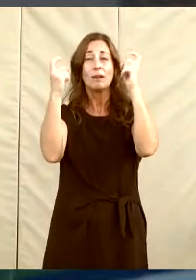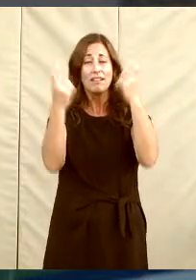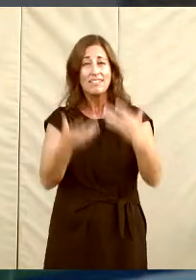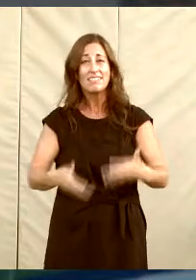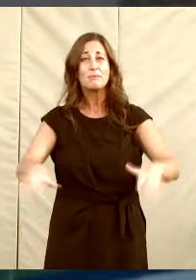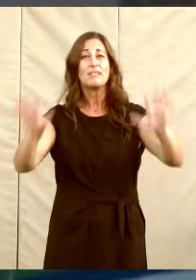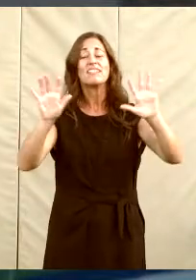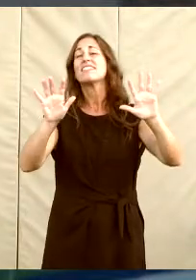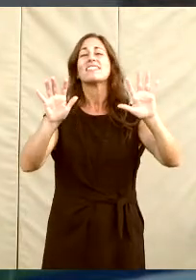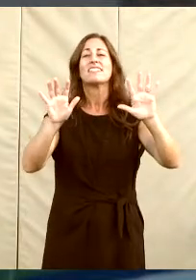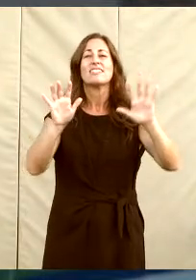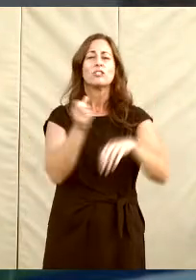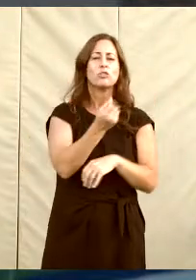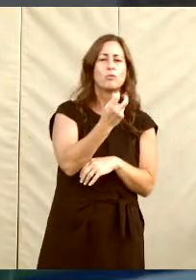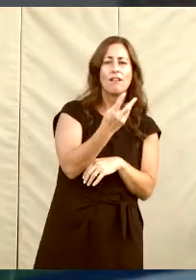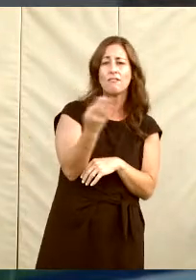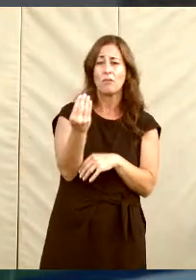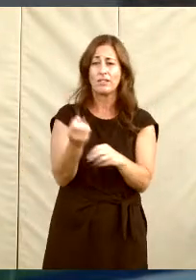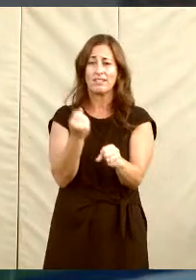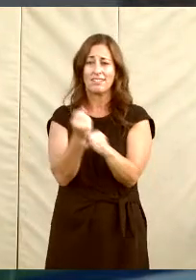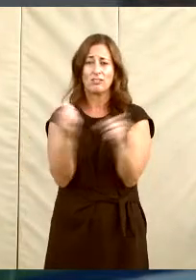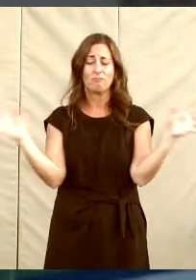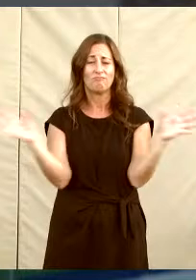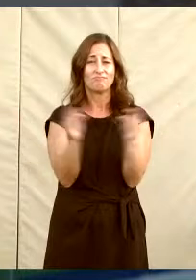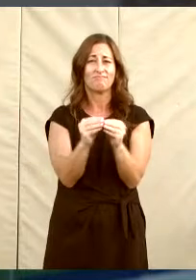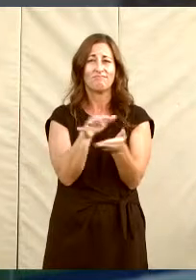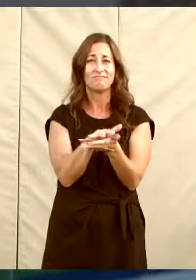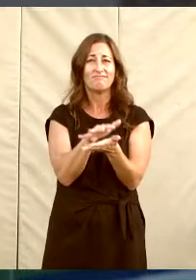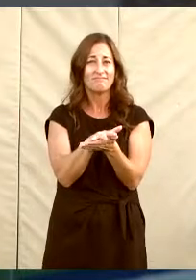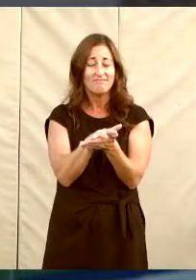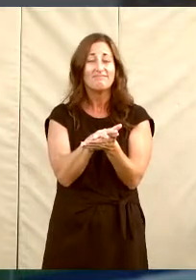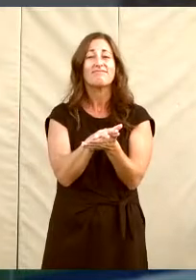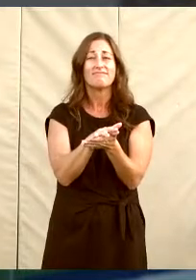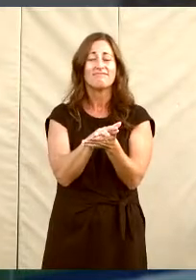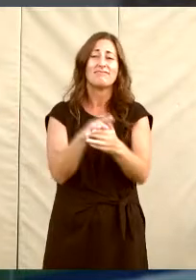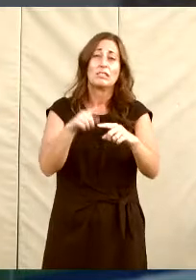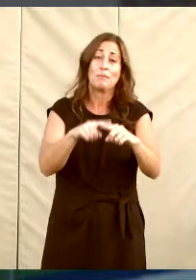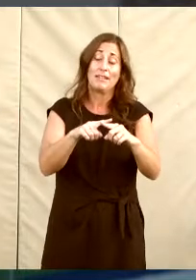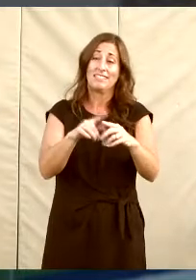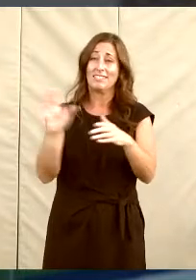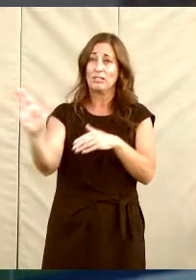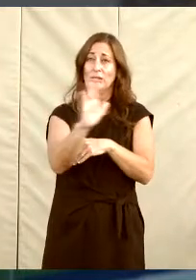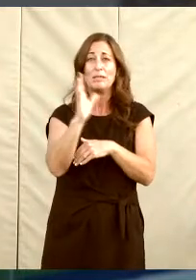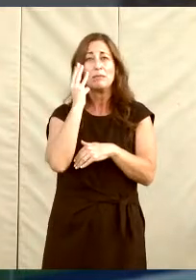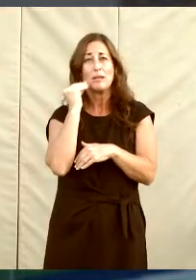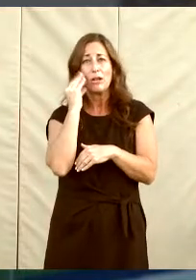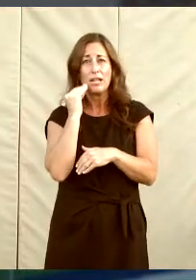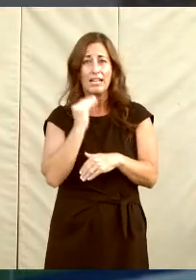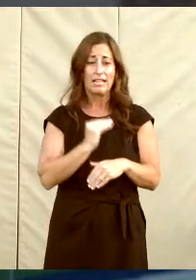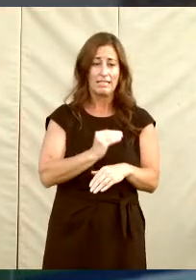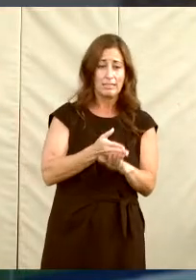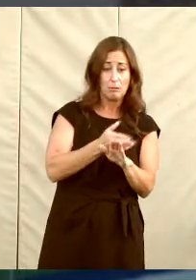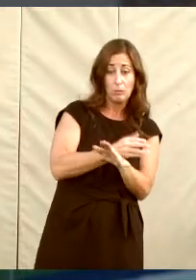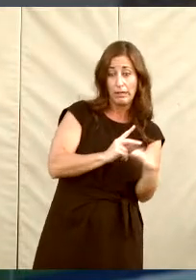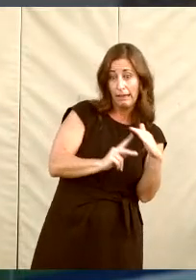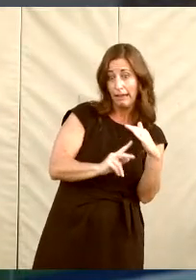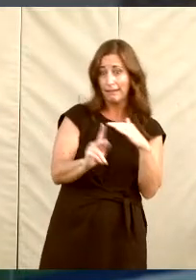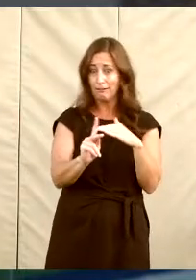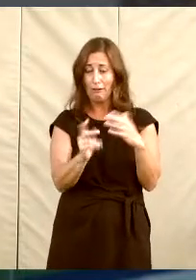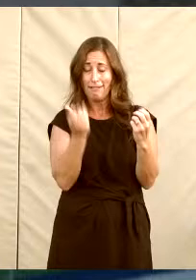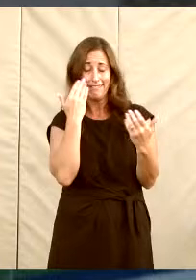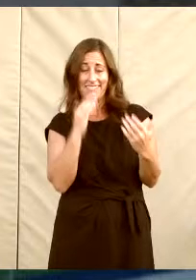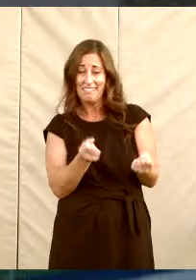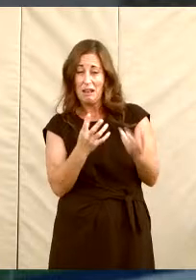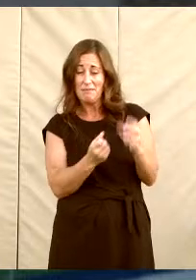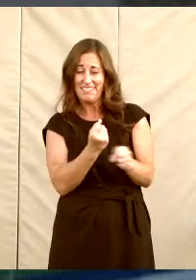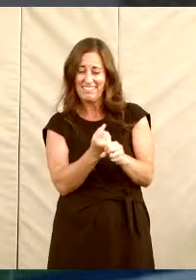12 to 14 years of school, depending on how you experience those ambiguous years known as pre-K and kindergarten. These years